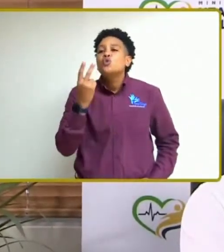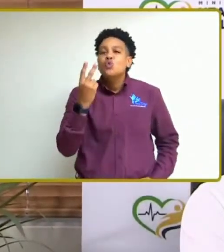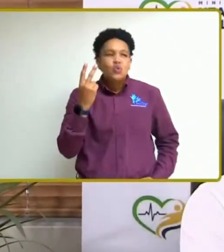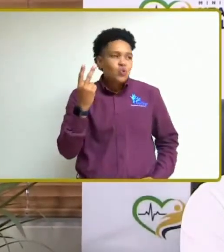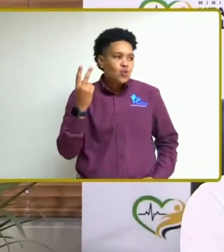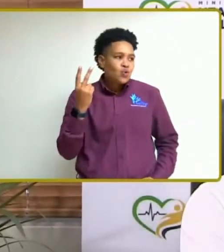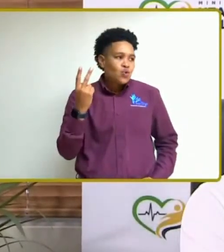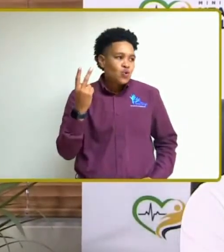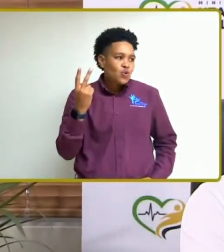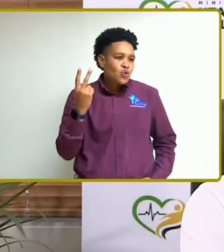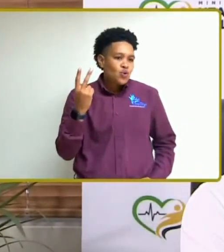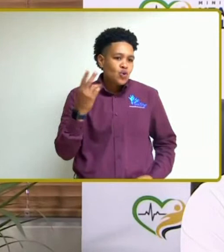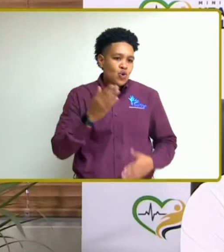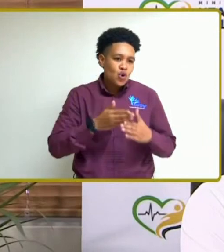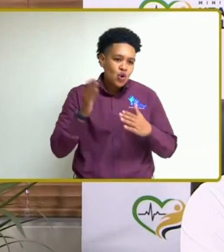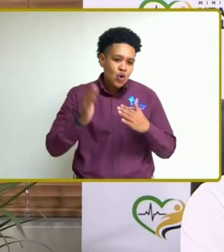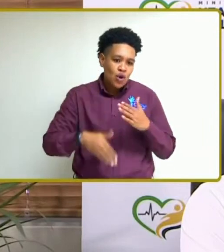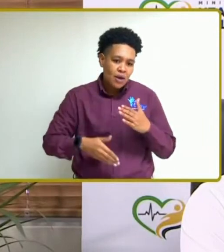complete